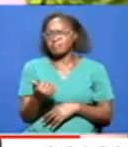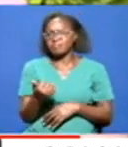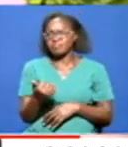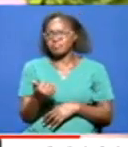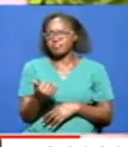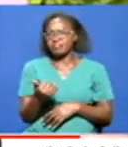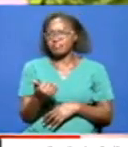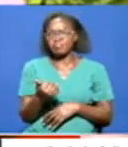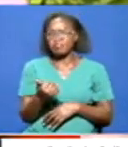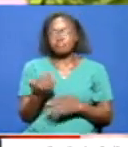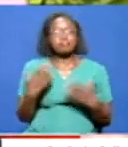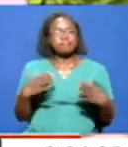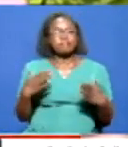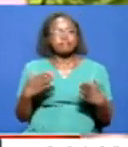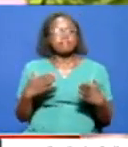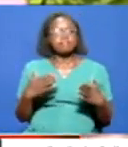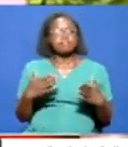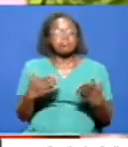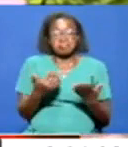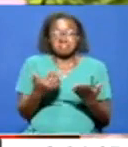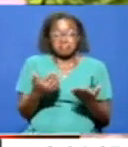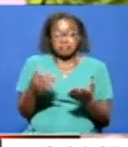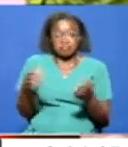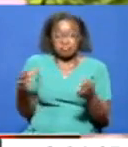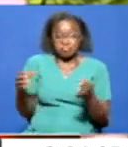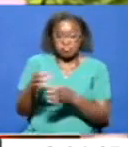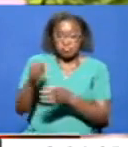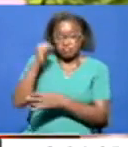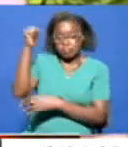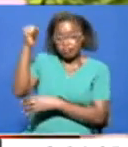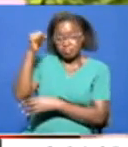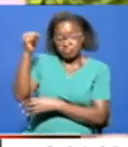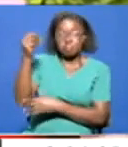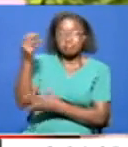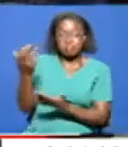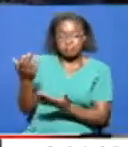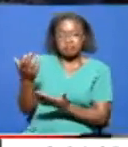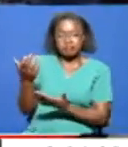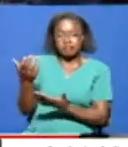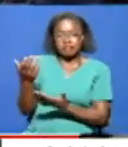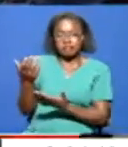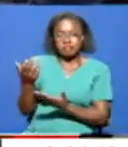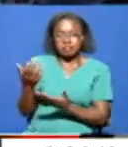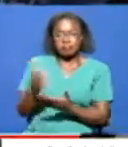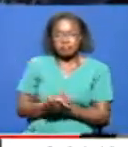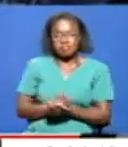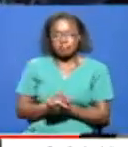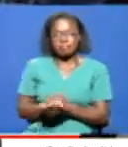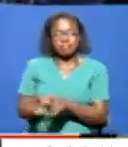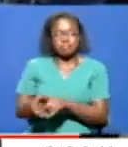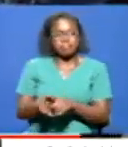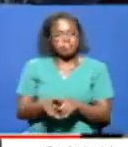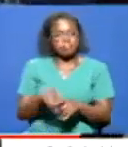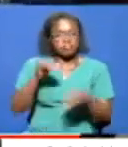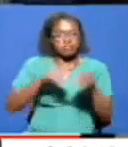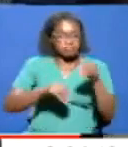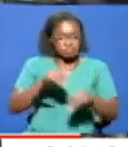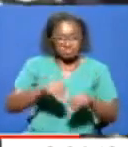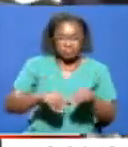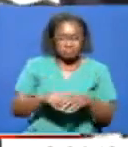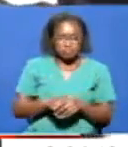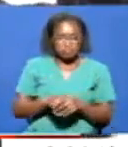fellows want other political positions to misuse our young people. Still in matters elections, the church